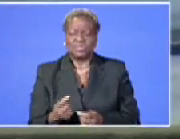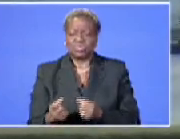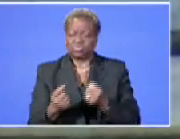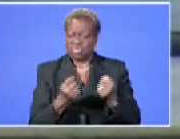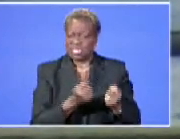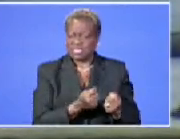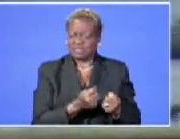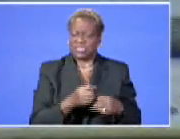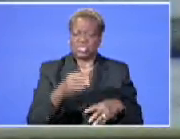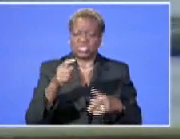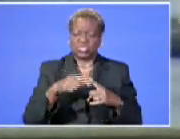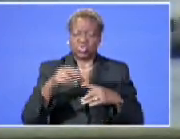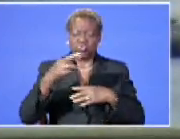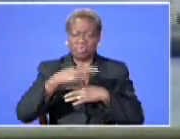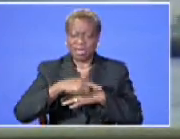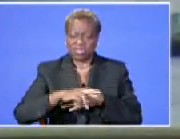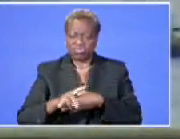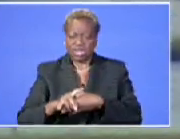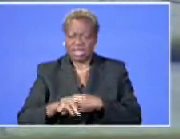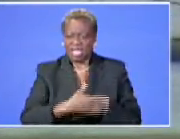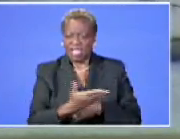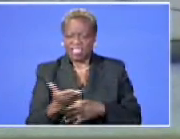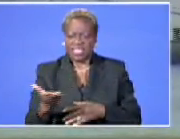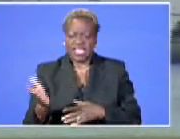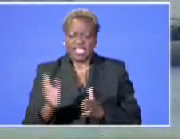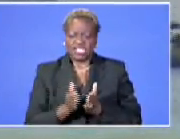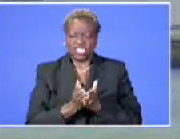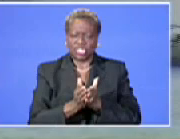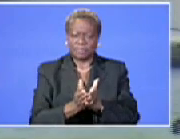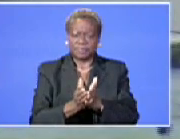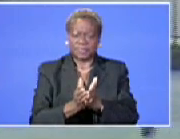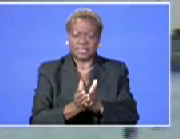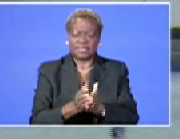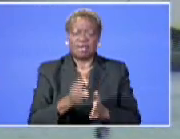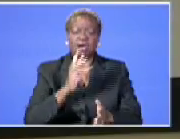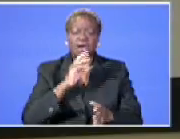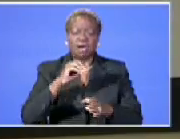people. These ships are more so in the